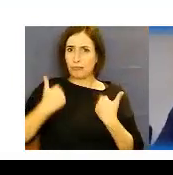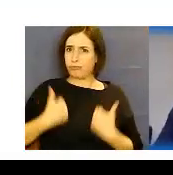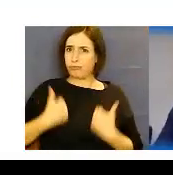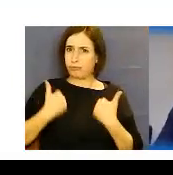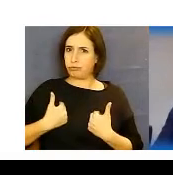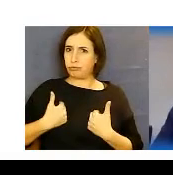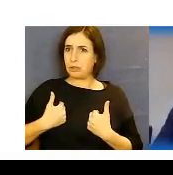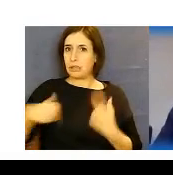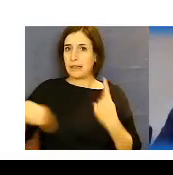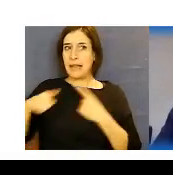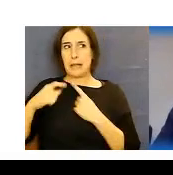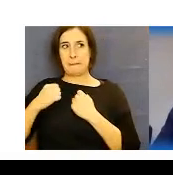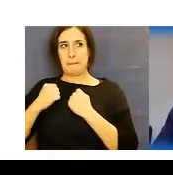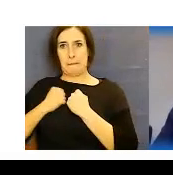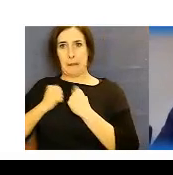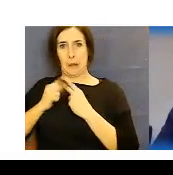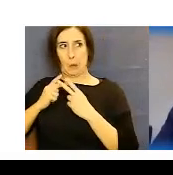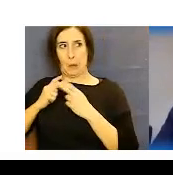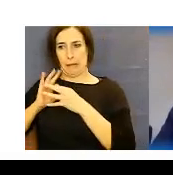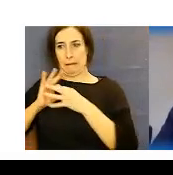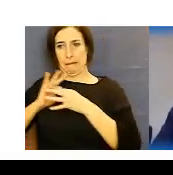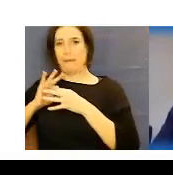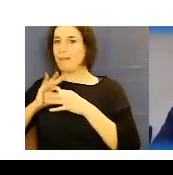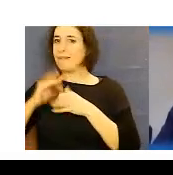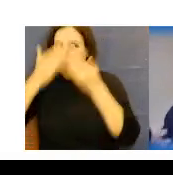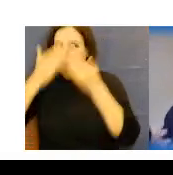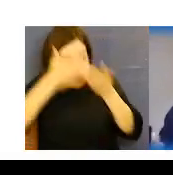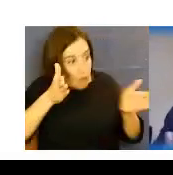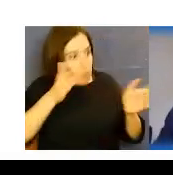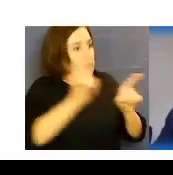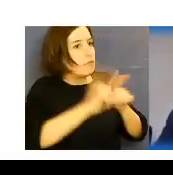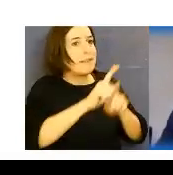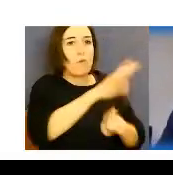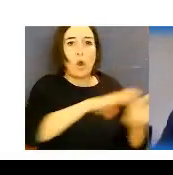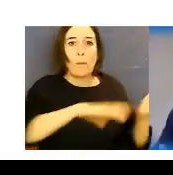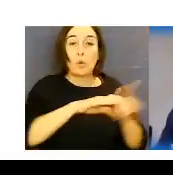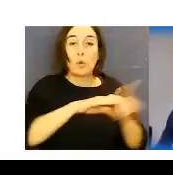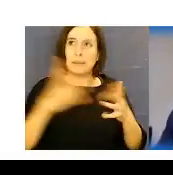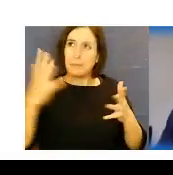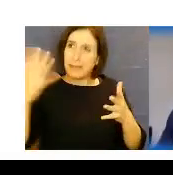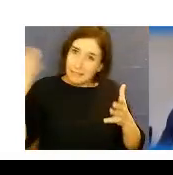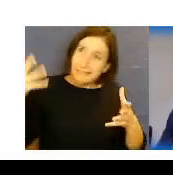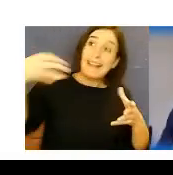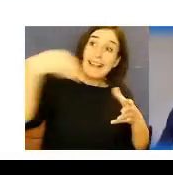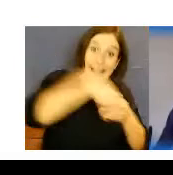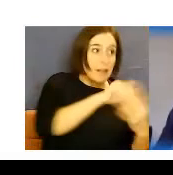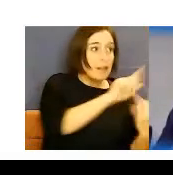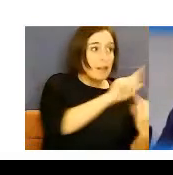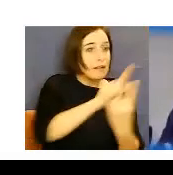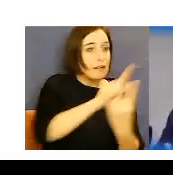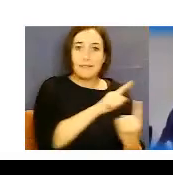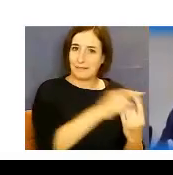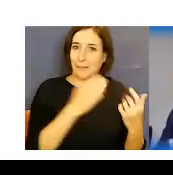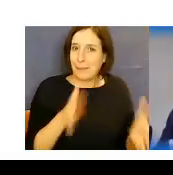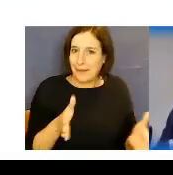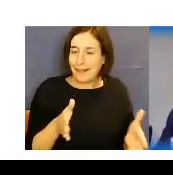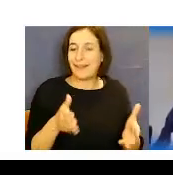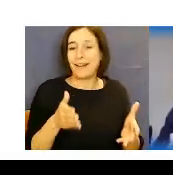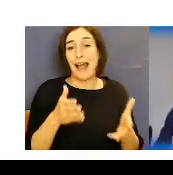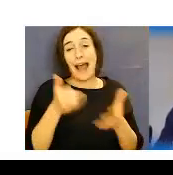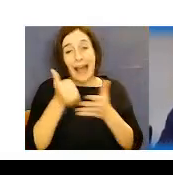And through the club, we managed to actually overcome some of that and also sort of tackle some of the negativities, you know, around, you know, racism, but